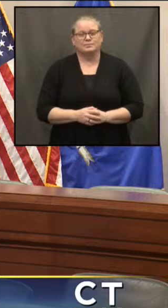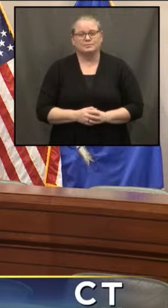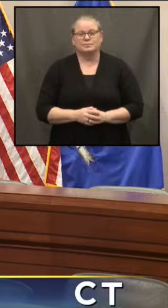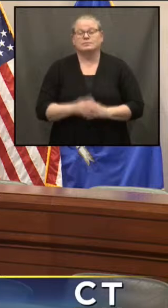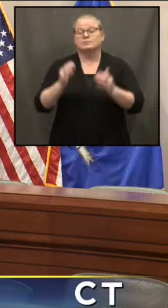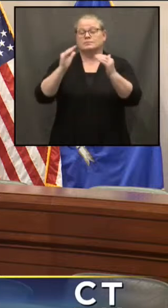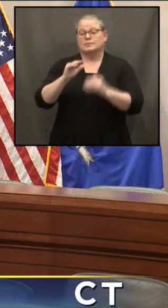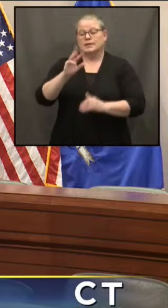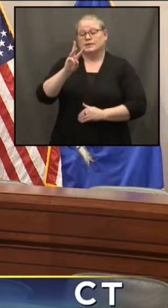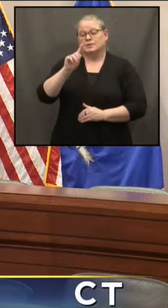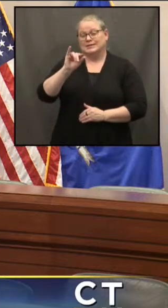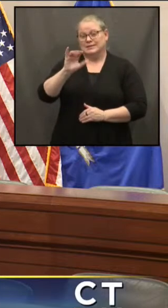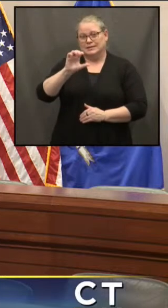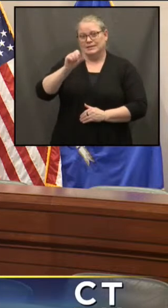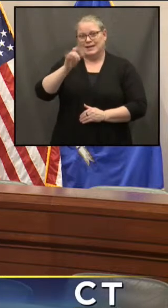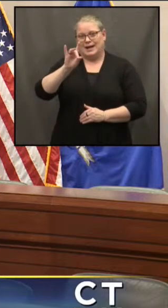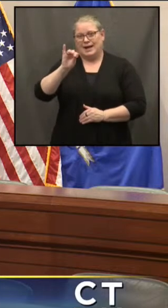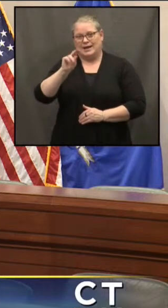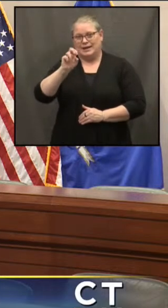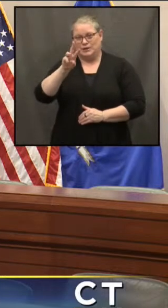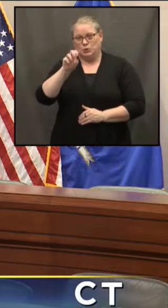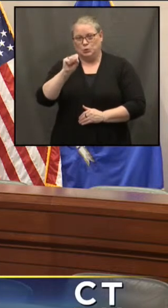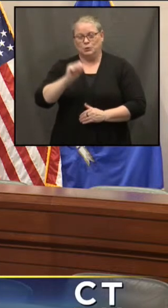WTIC 1080 News.